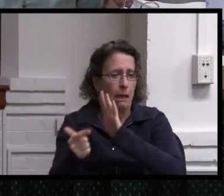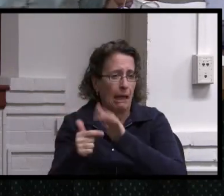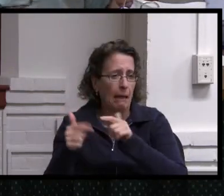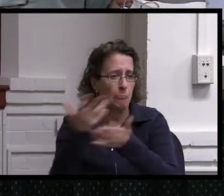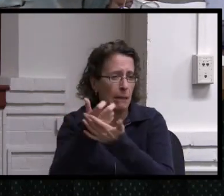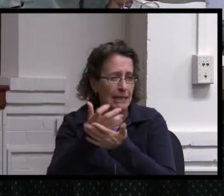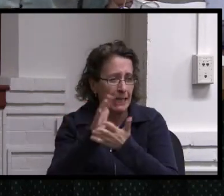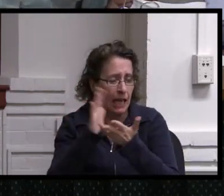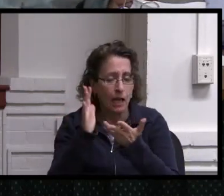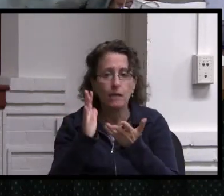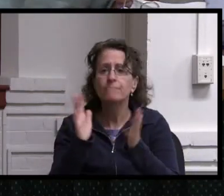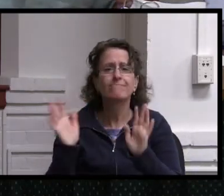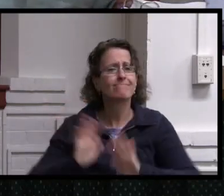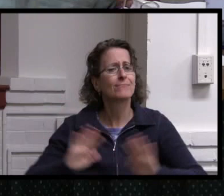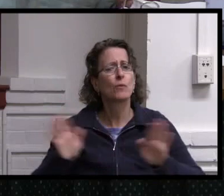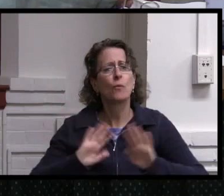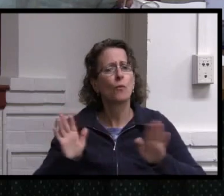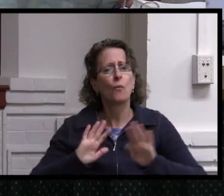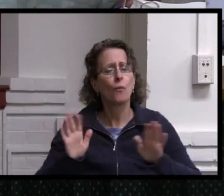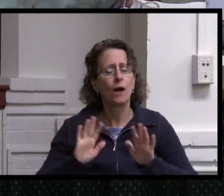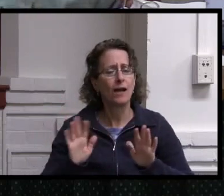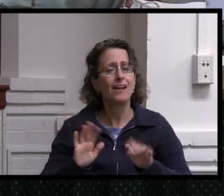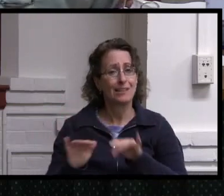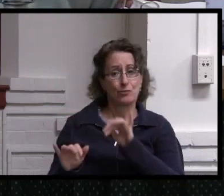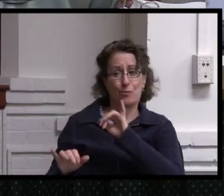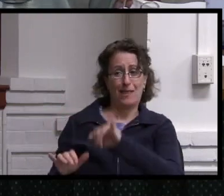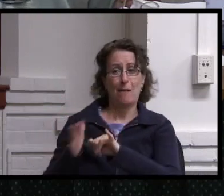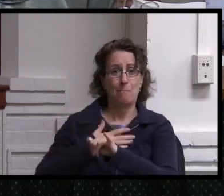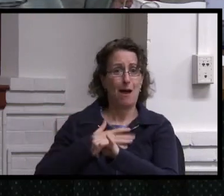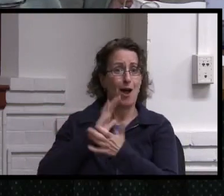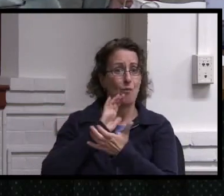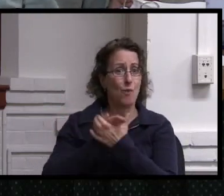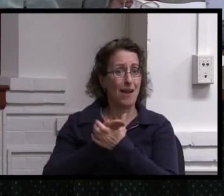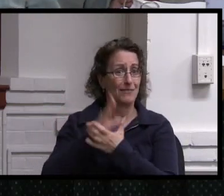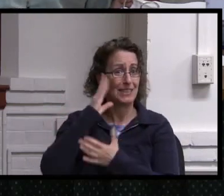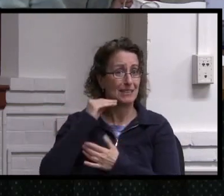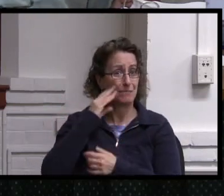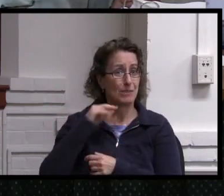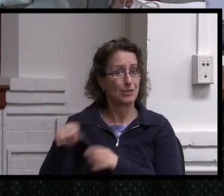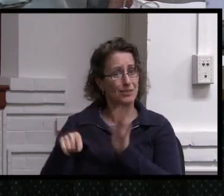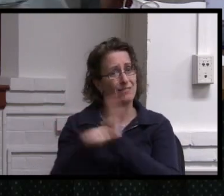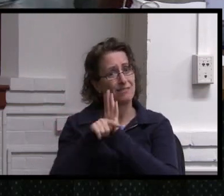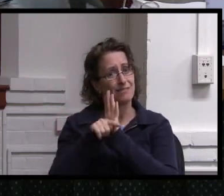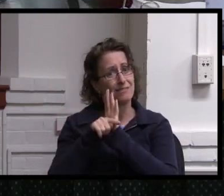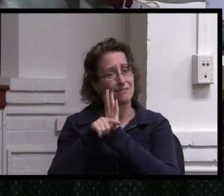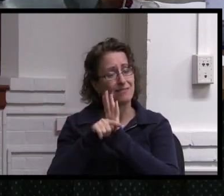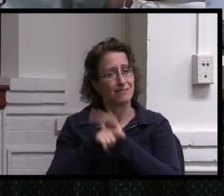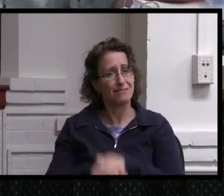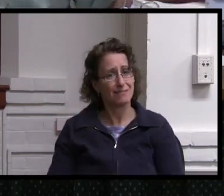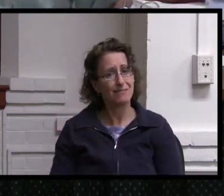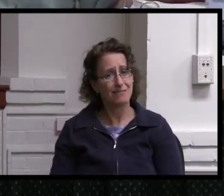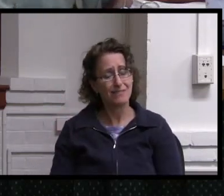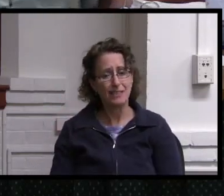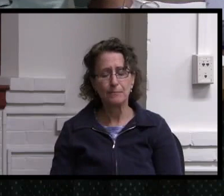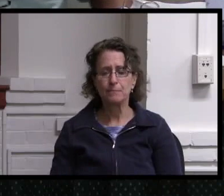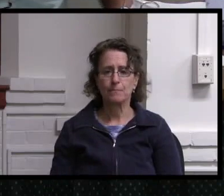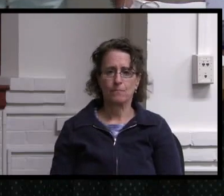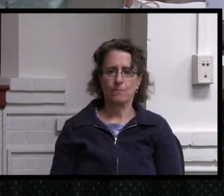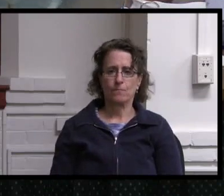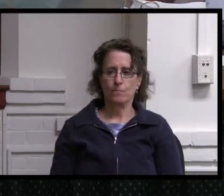I have a little bit of the negative side of the panhandling issue. And the one question that I always ask myself,